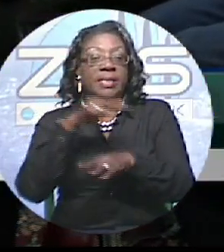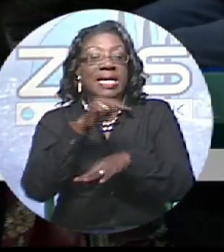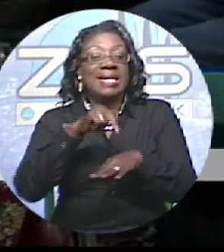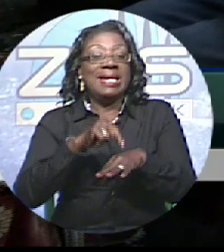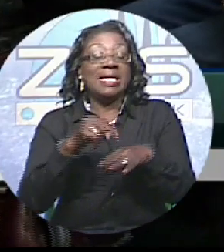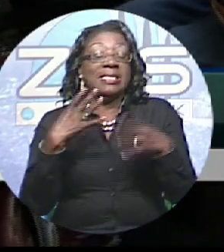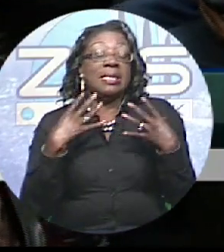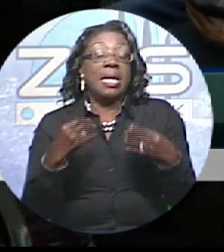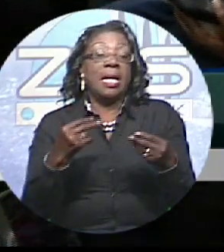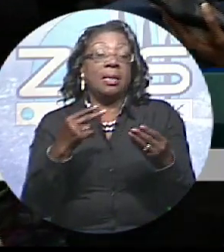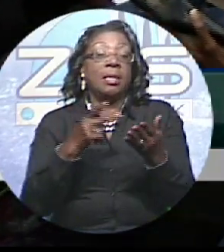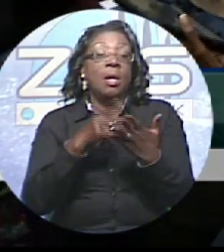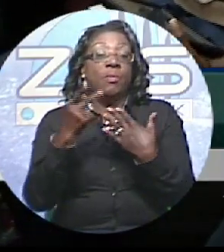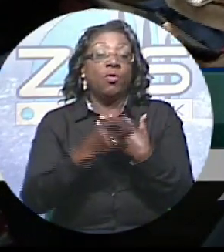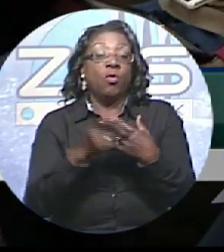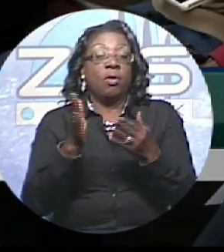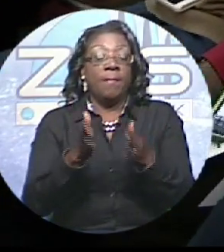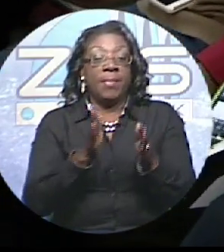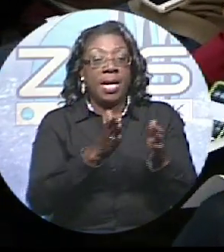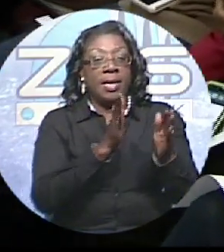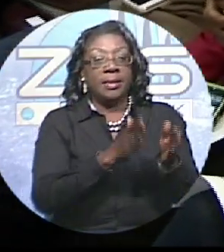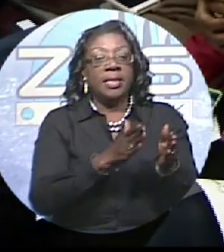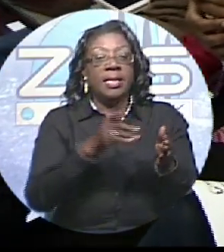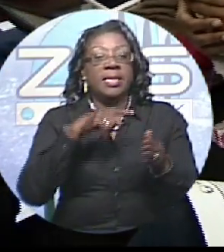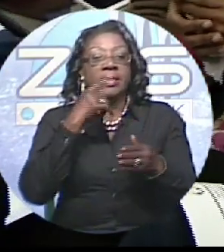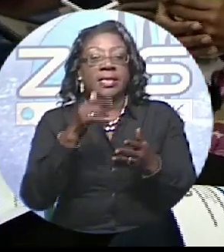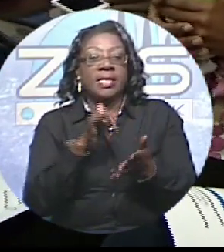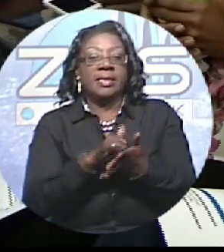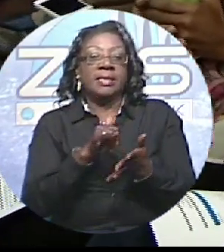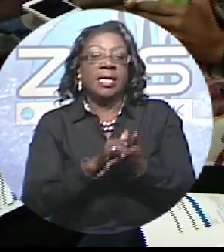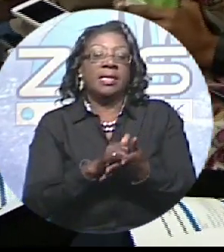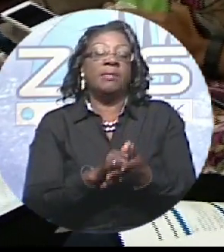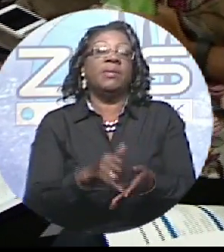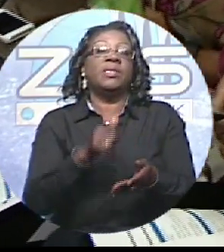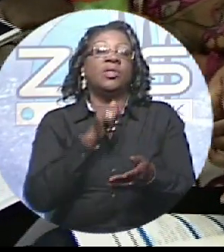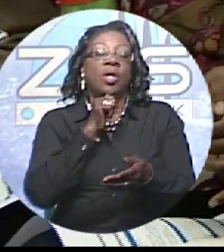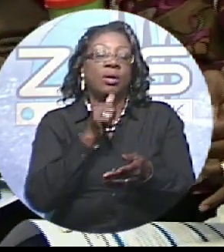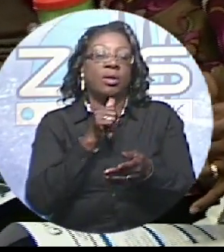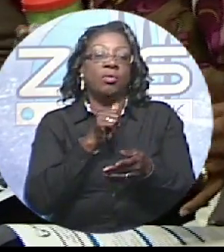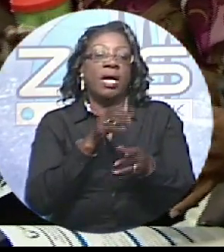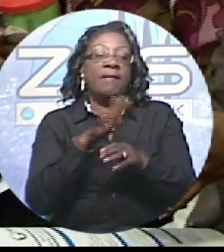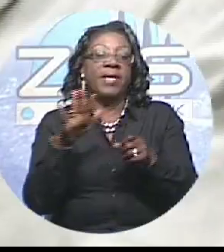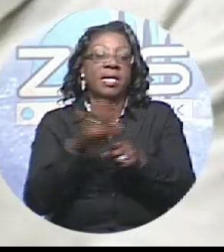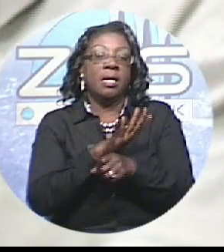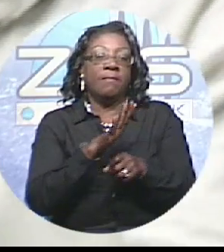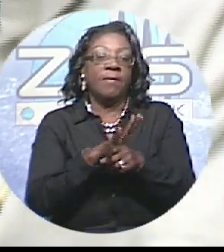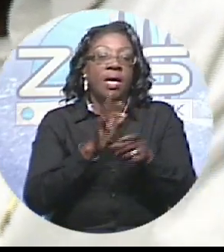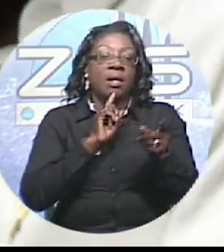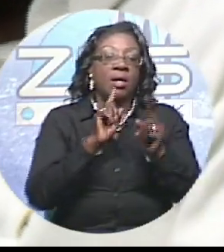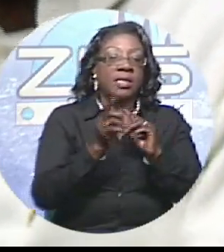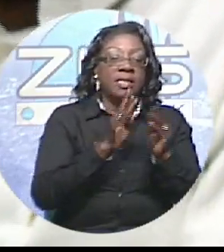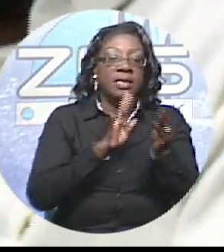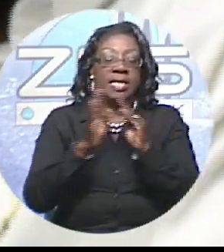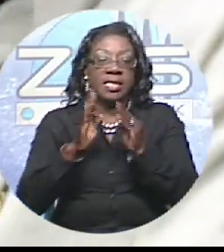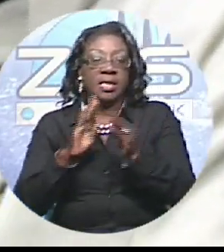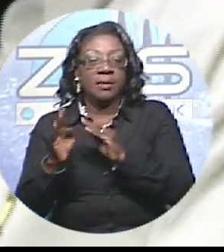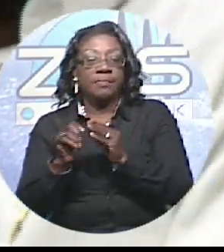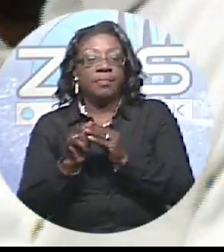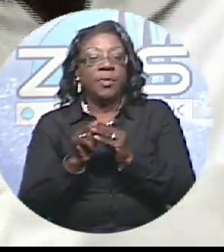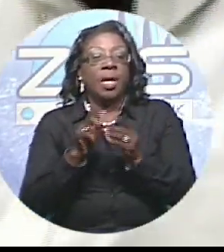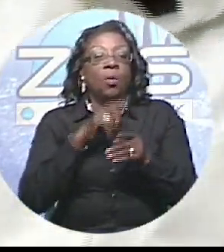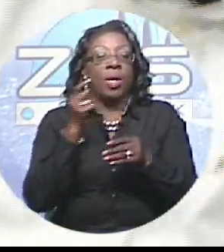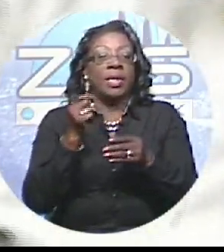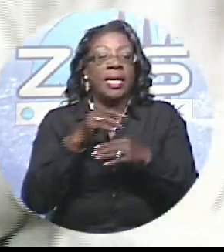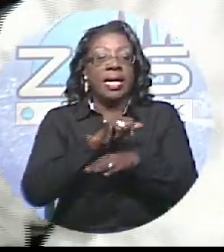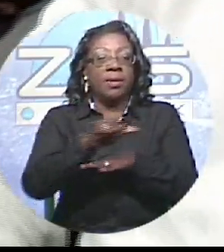effectiveness of its rollout without, in their view, proper consultation. One area of concern has been